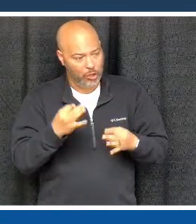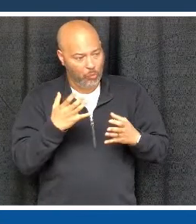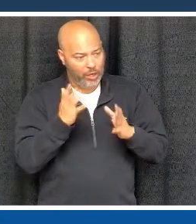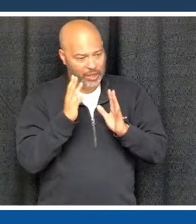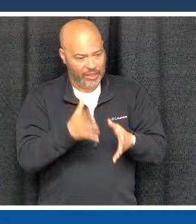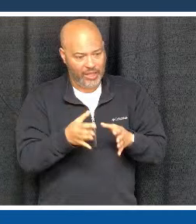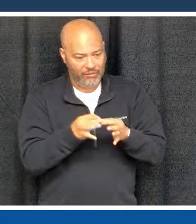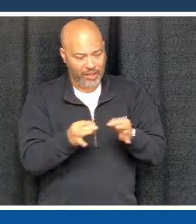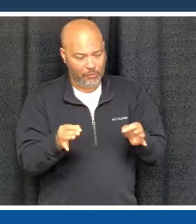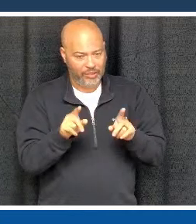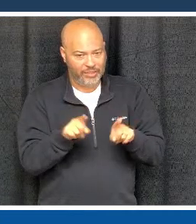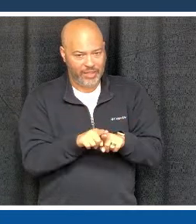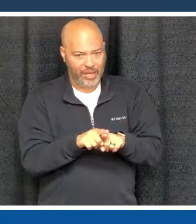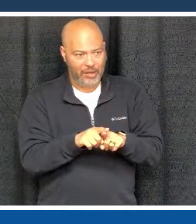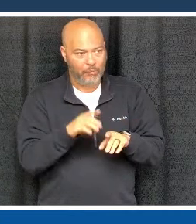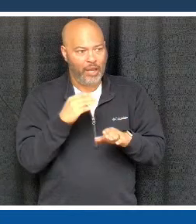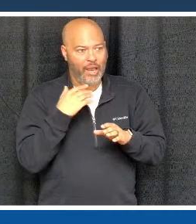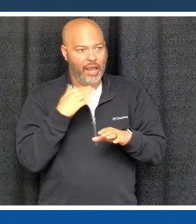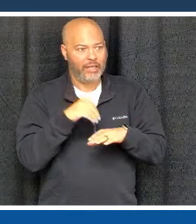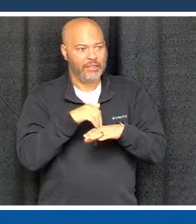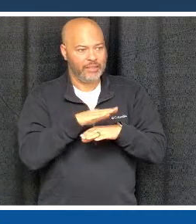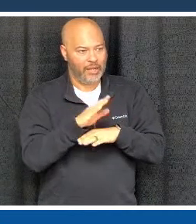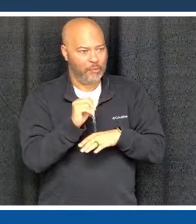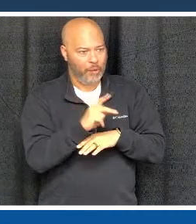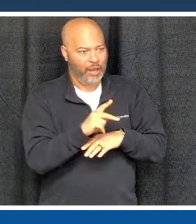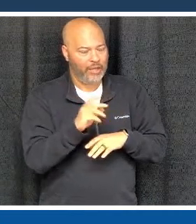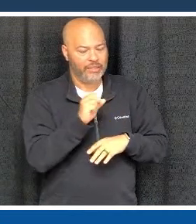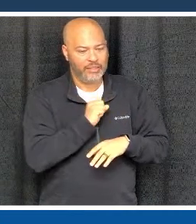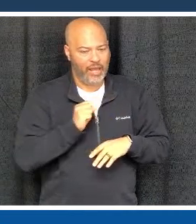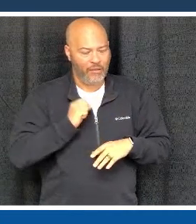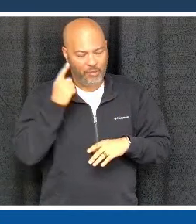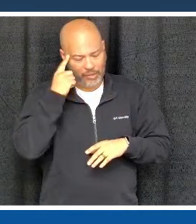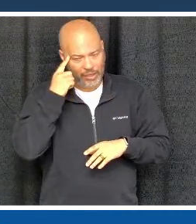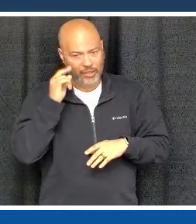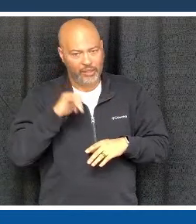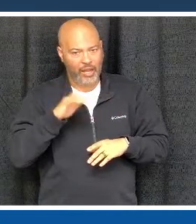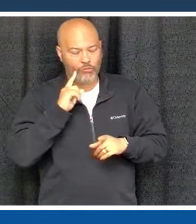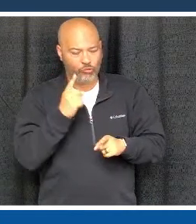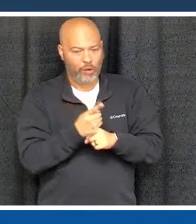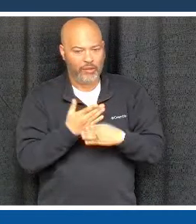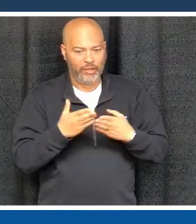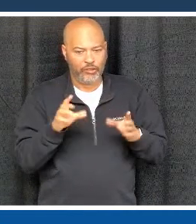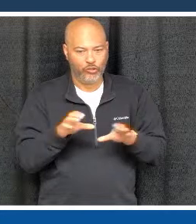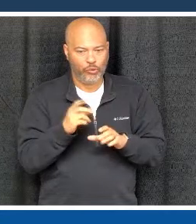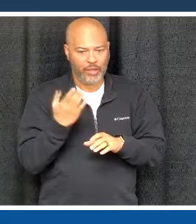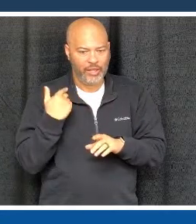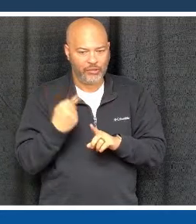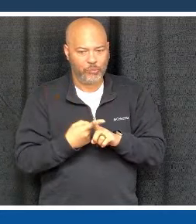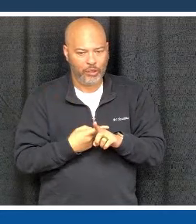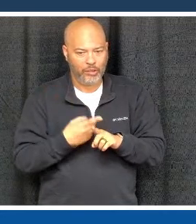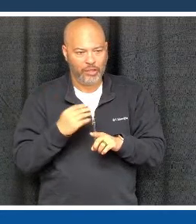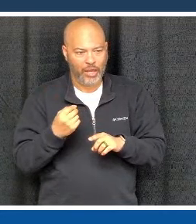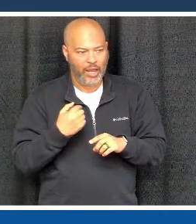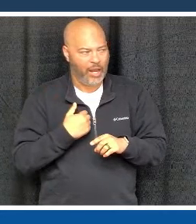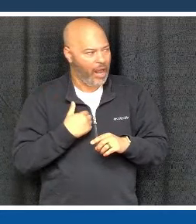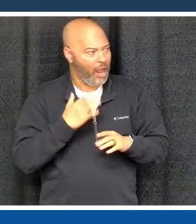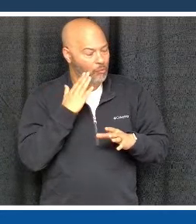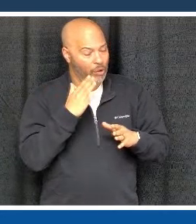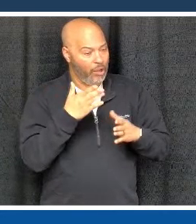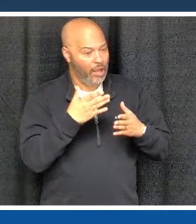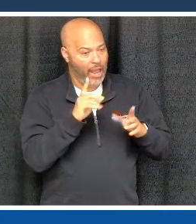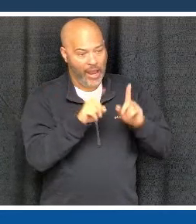language the same and send it back. They and the staff believed that it was the right thing to do last month, and I'll take any